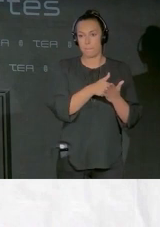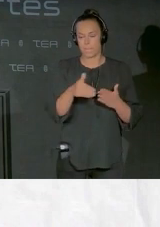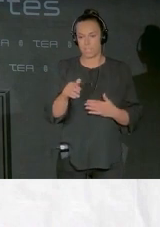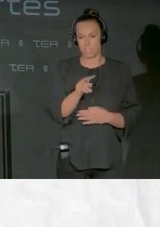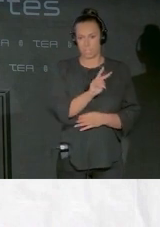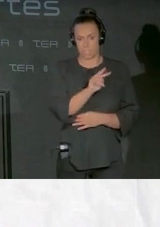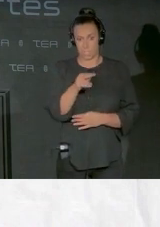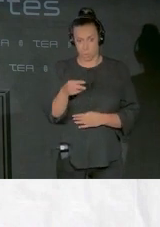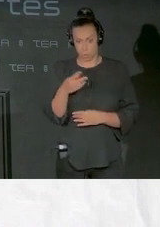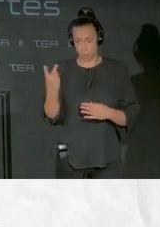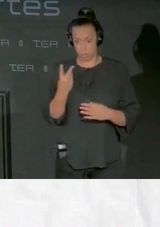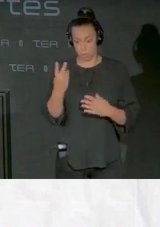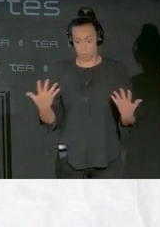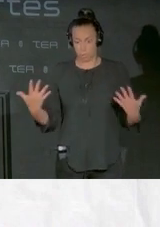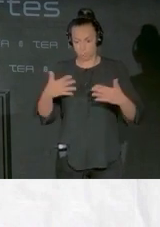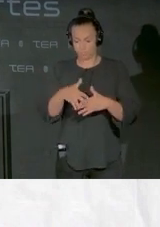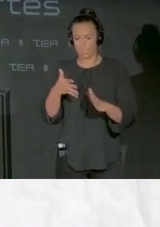economic players.